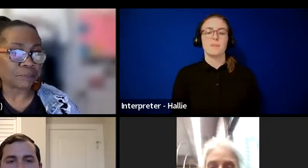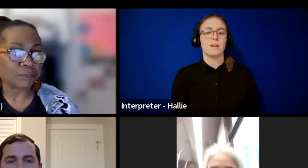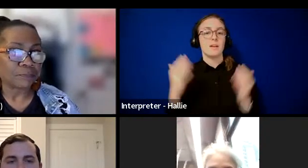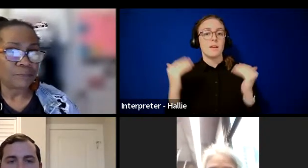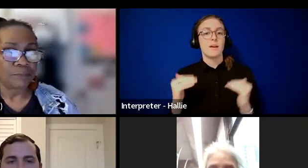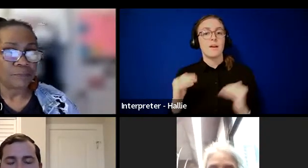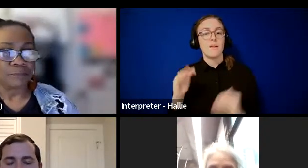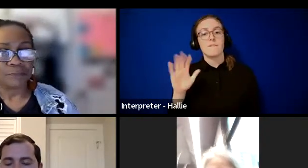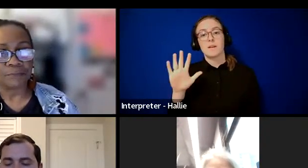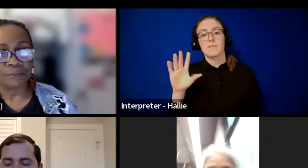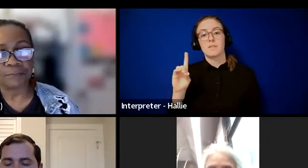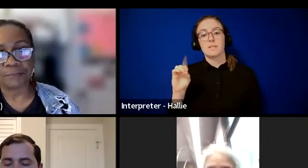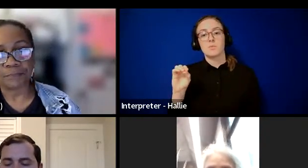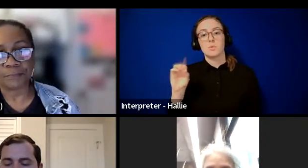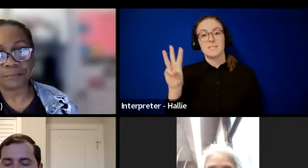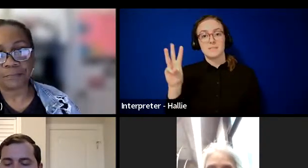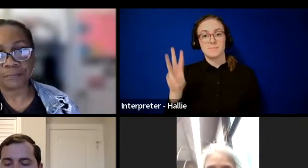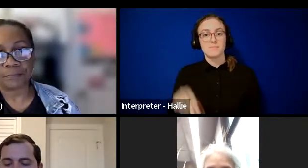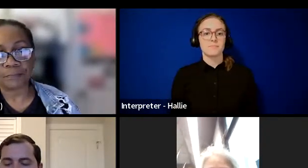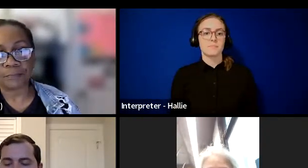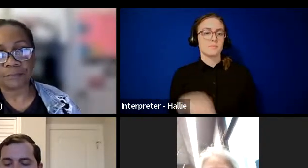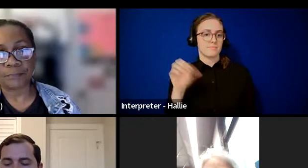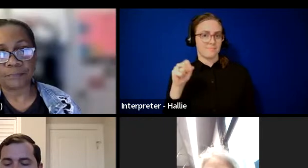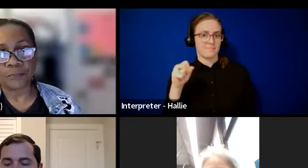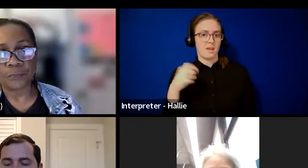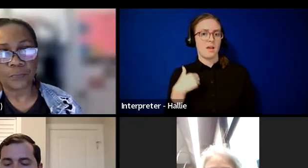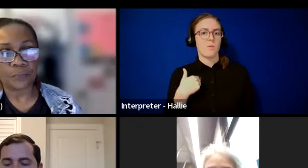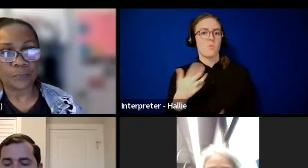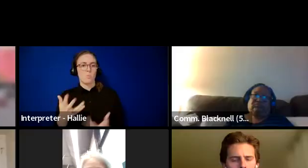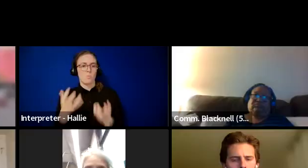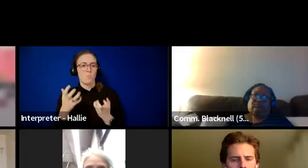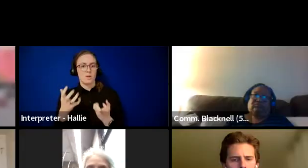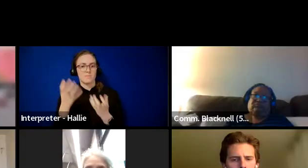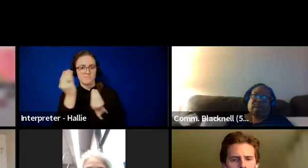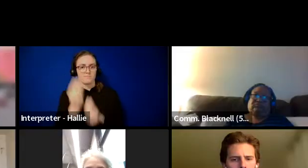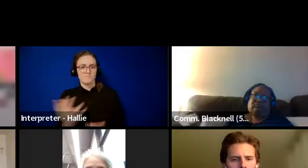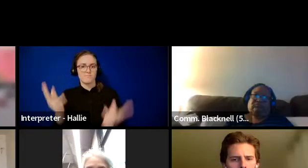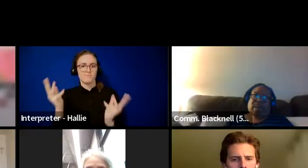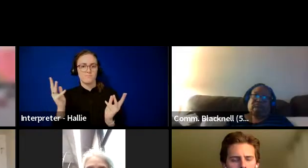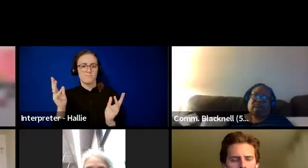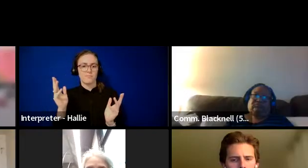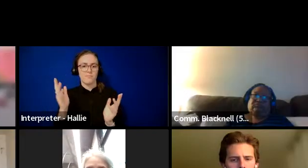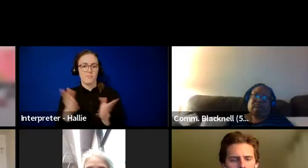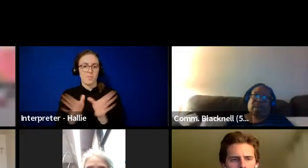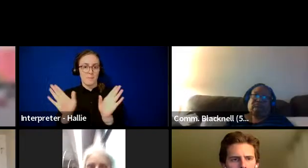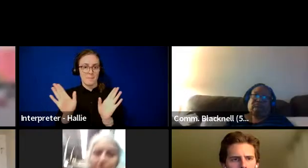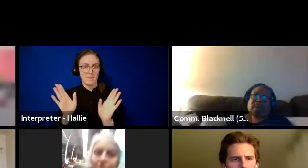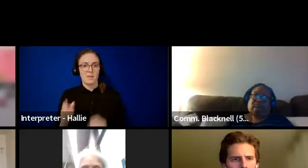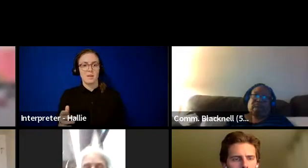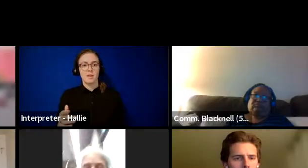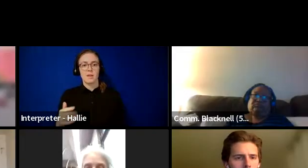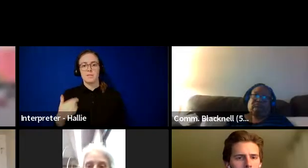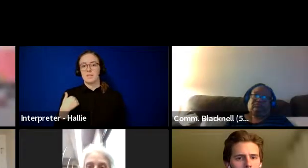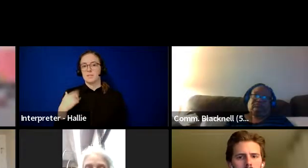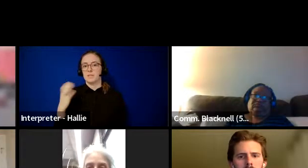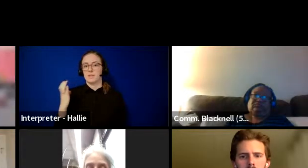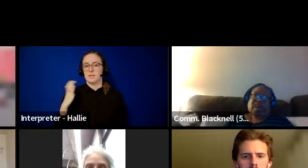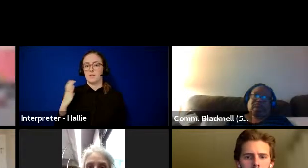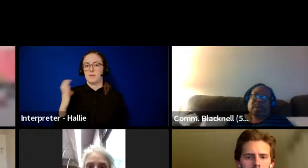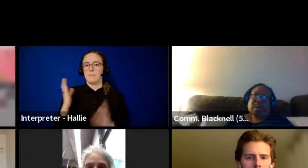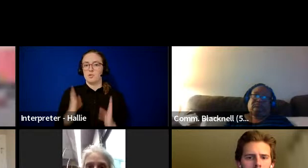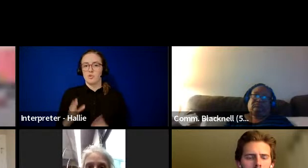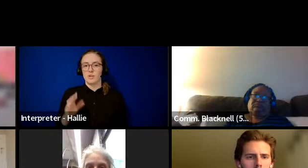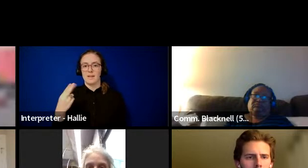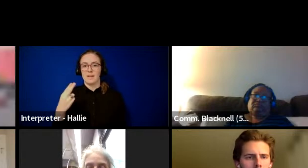5D06. Yes, I wanted to let the viewing public know that this is Commissioner Kathy